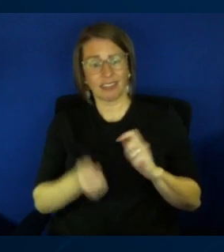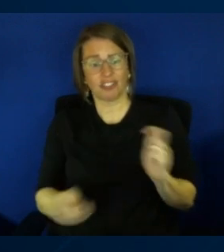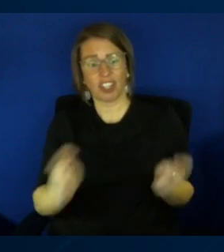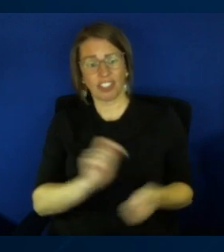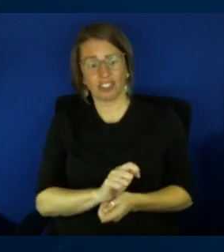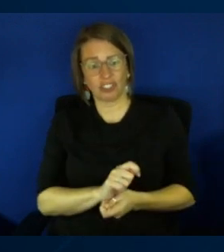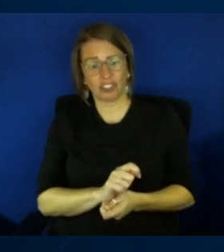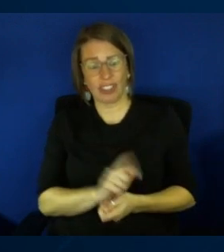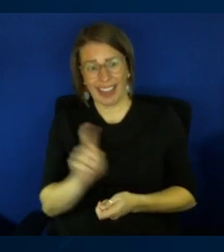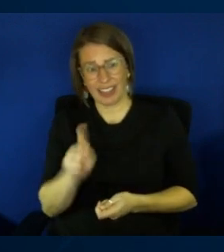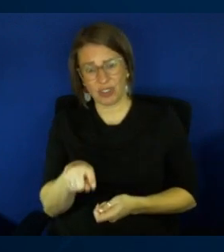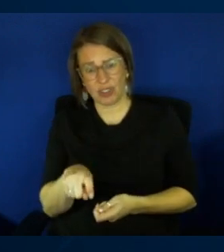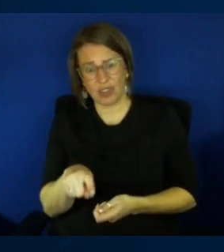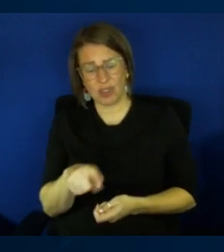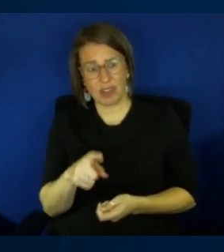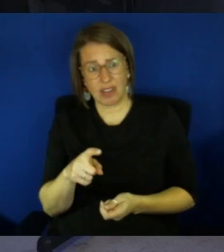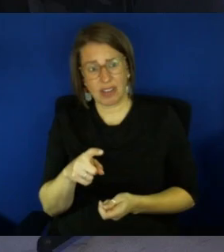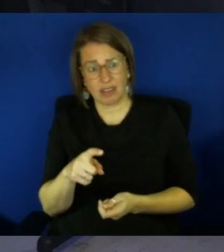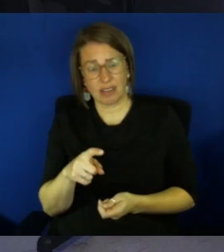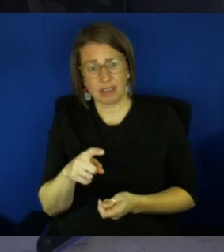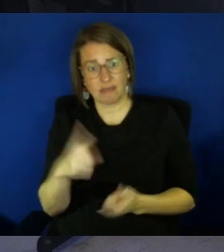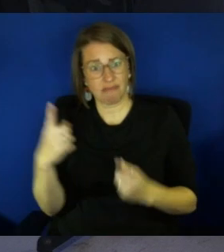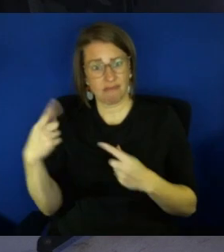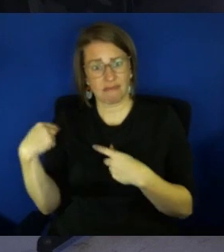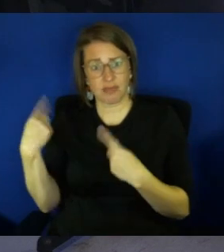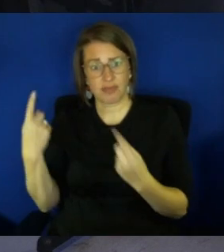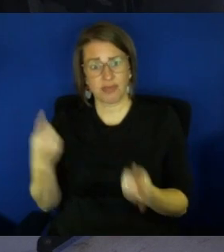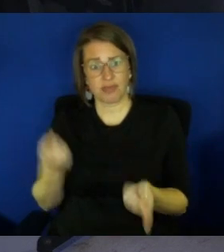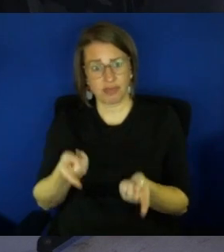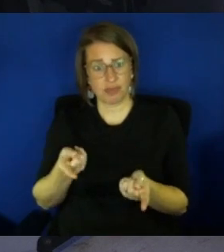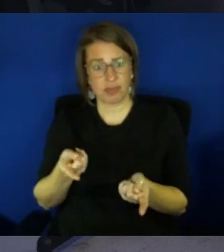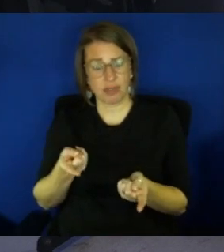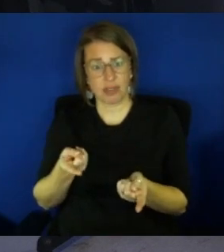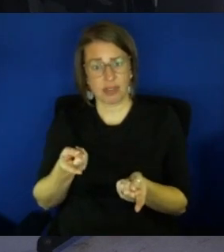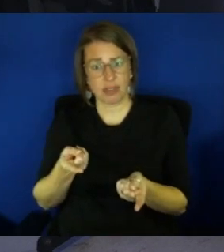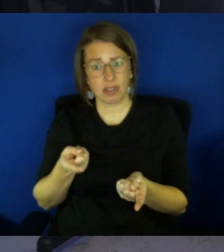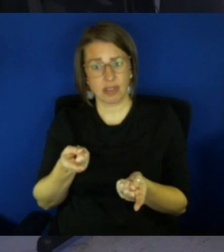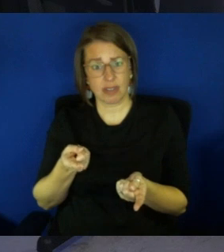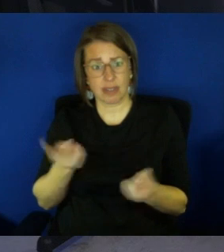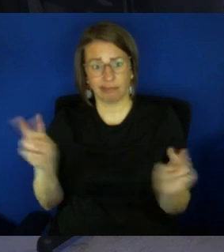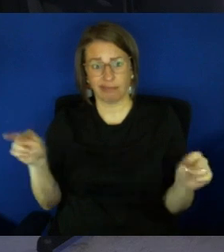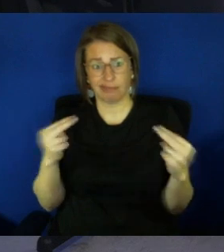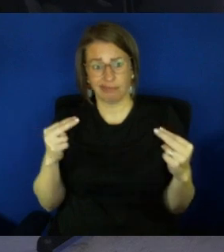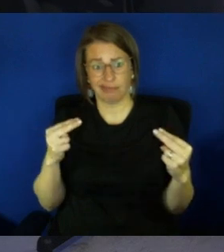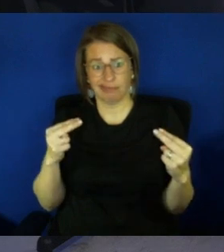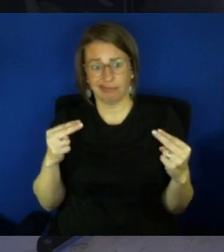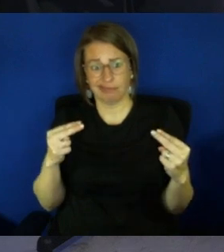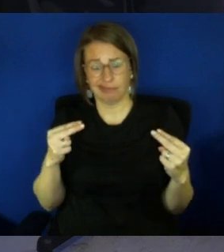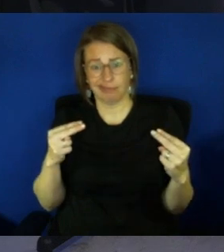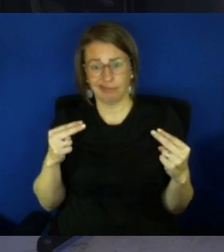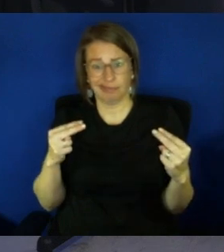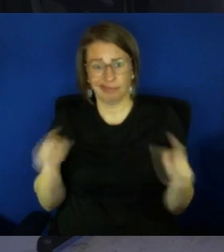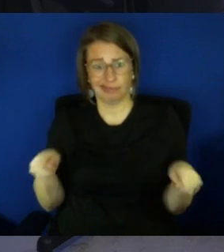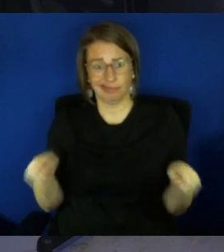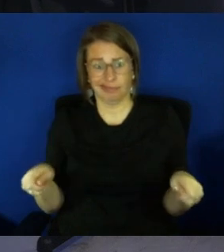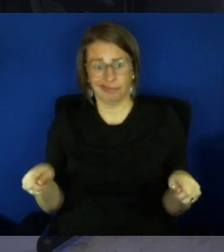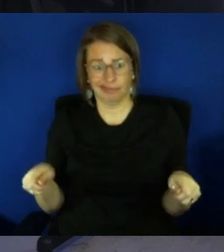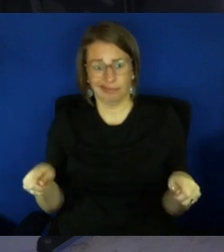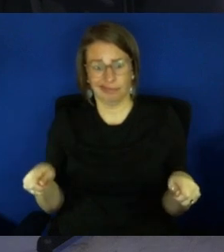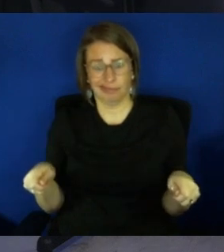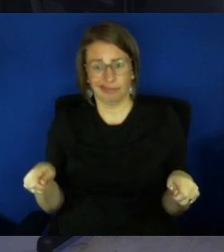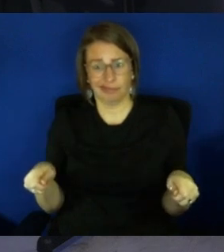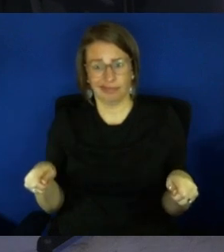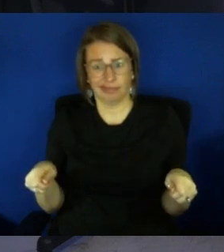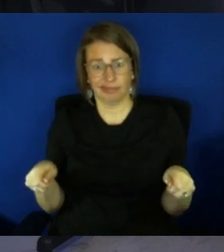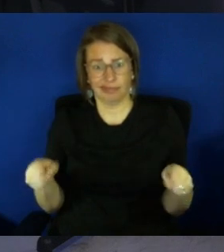events. Lifestyle changes, guys? Except Yeah. she had to get better at pushing, it sounds like to me. Push, get some bicep Ended up